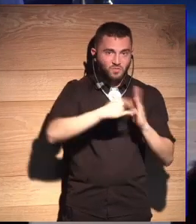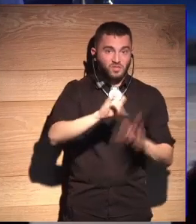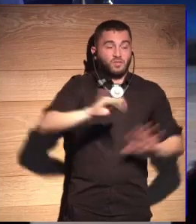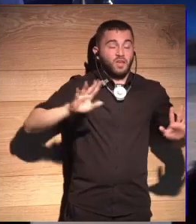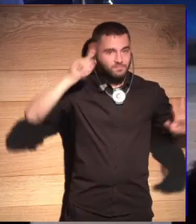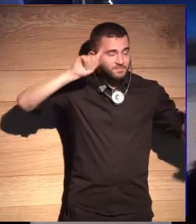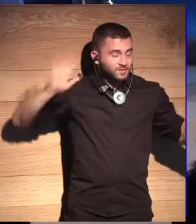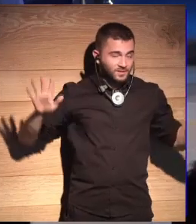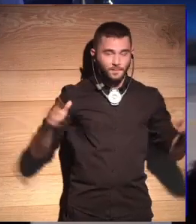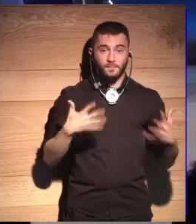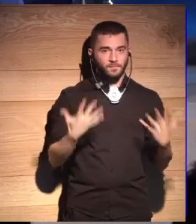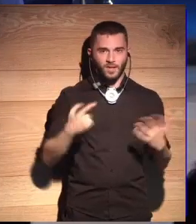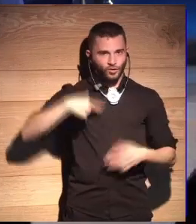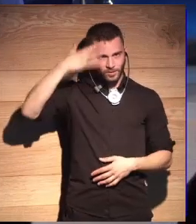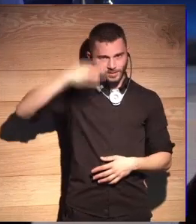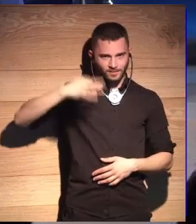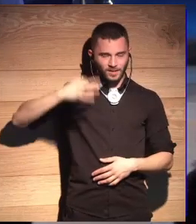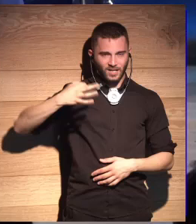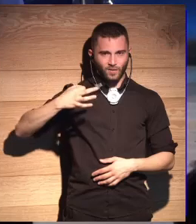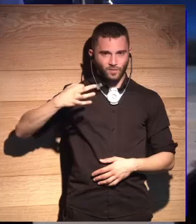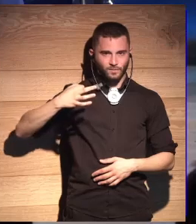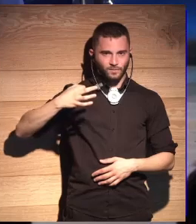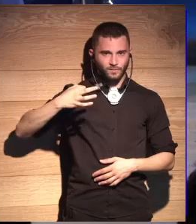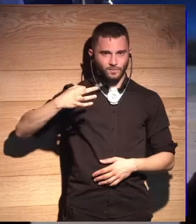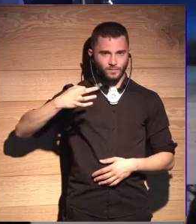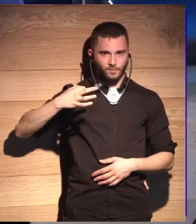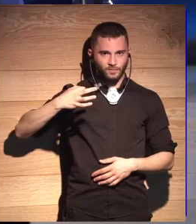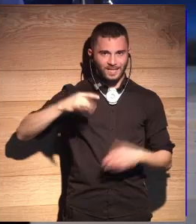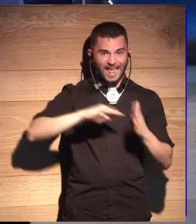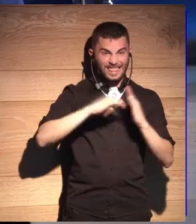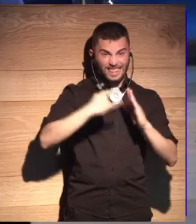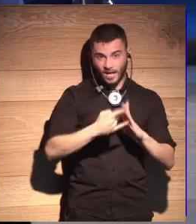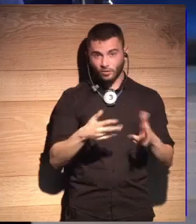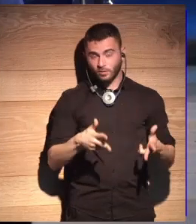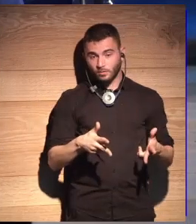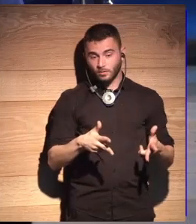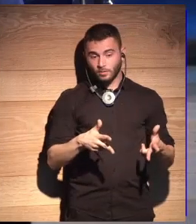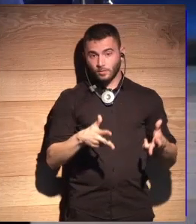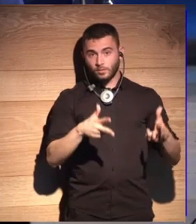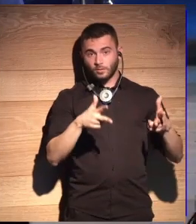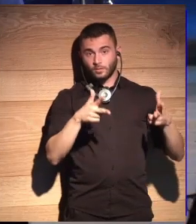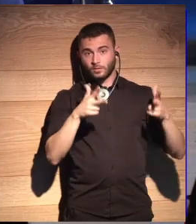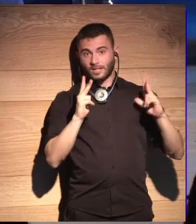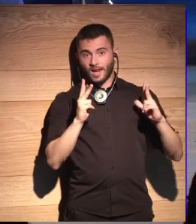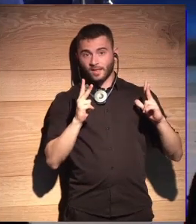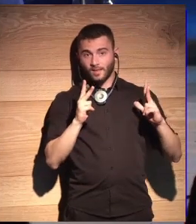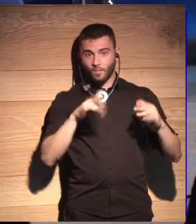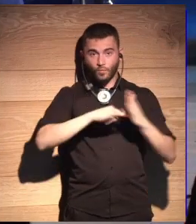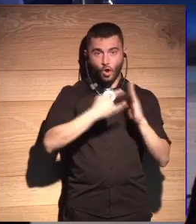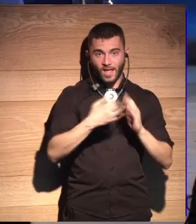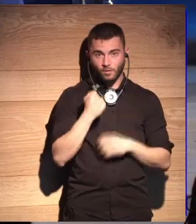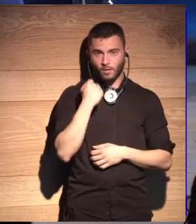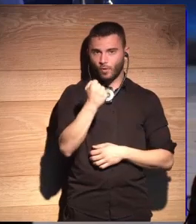think that there's a sort of in some ways, technocracy seems like a naked power project to a much greater extent than